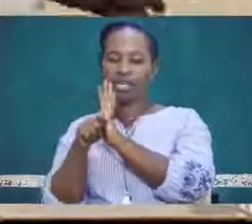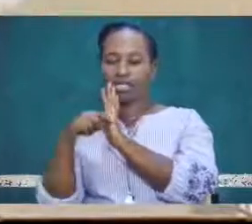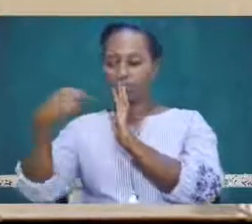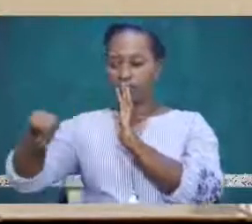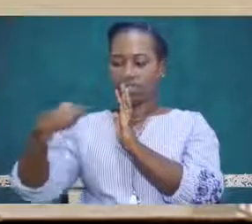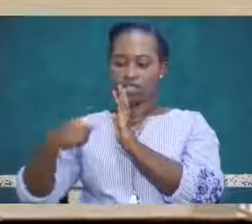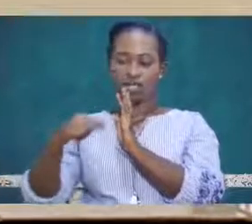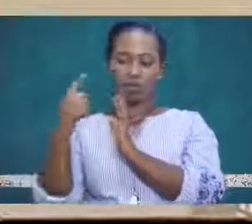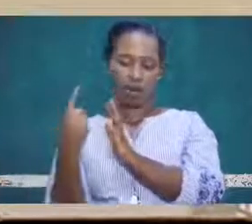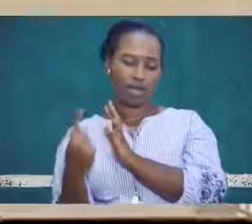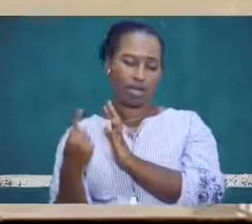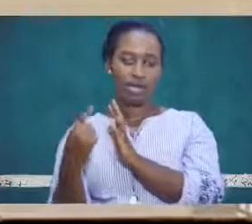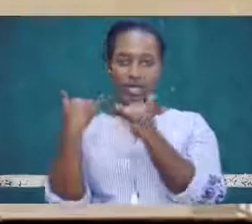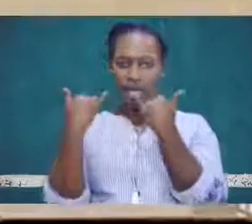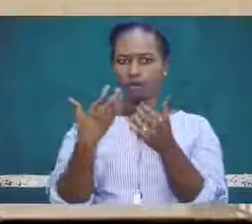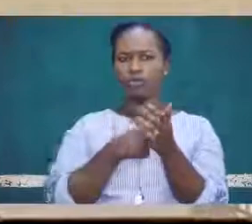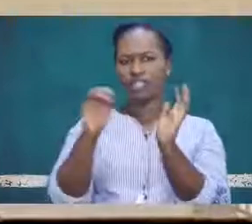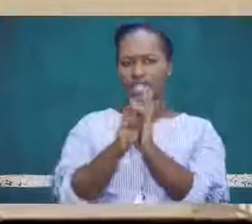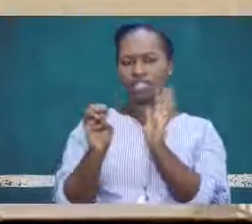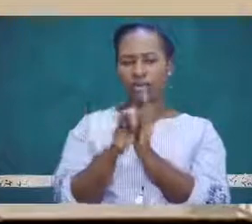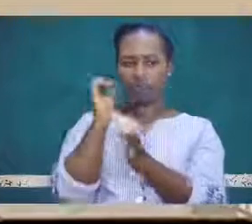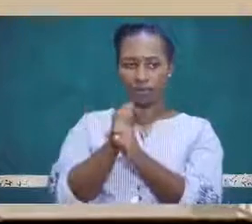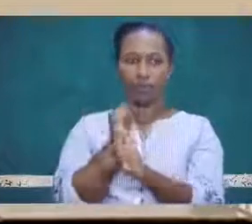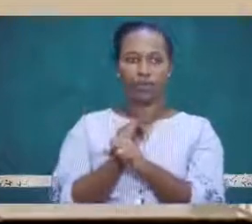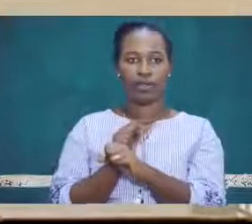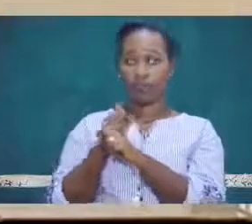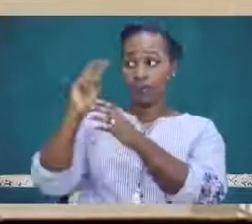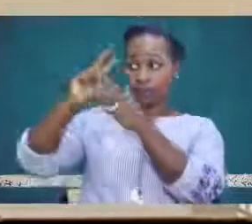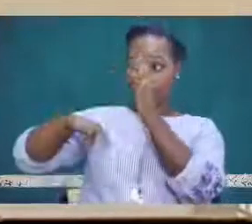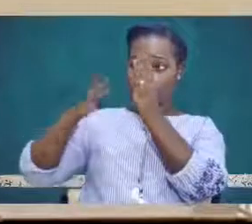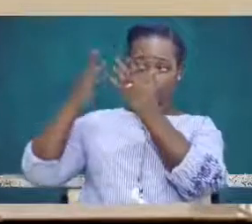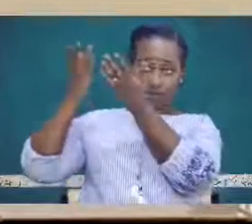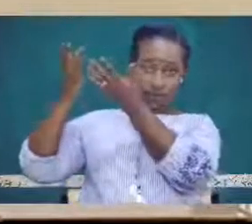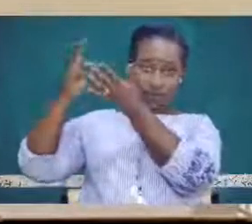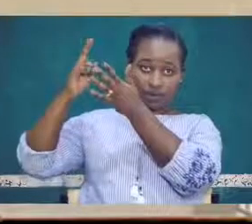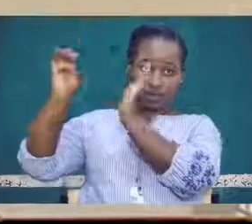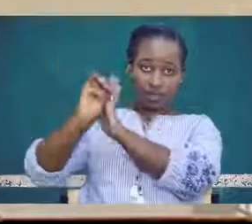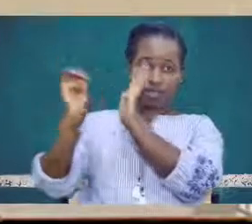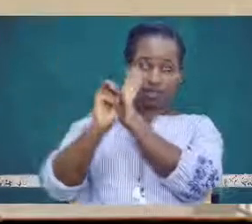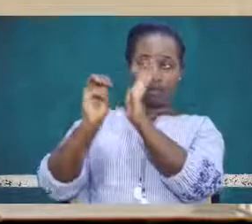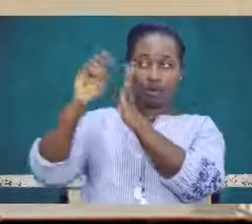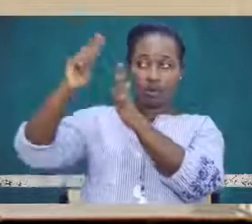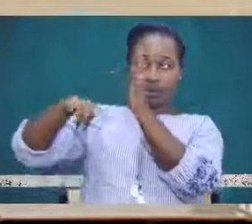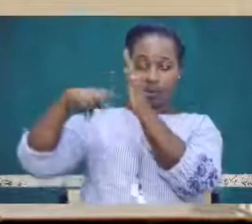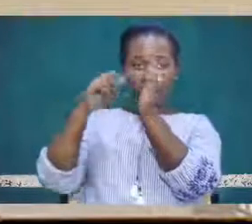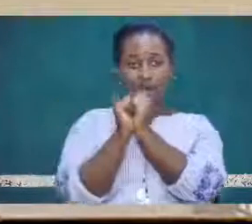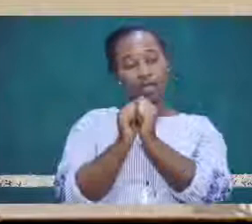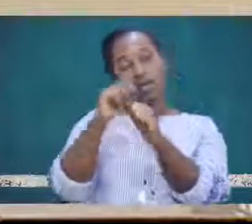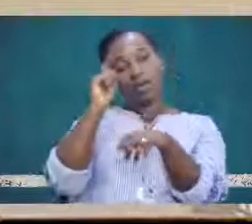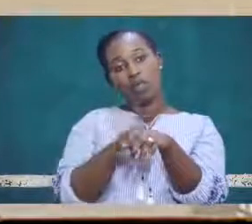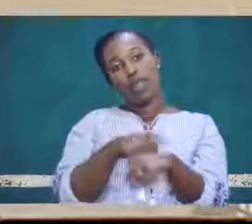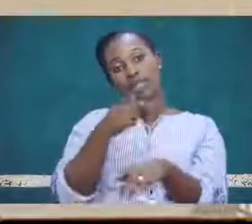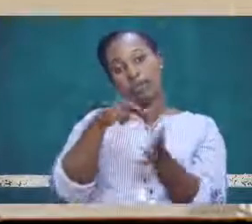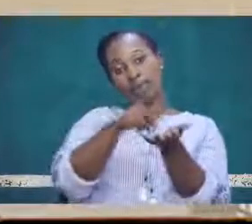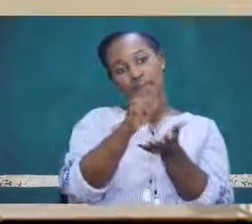example now, which I want us to work out. When the price of sugar, I want us to read together. When the